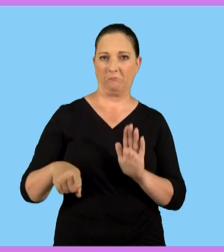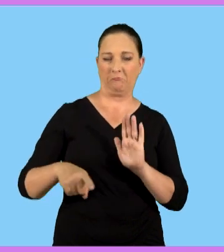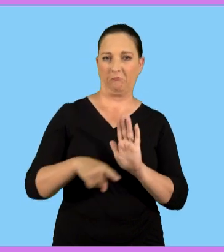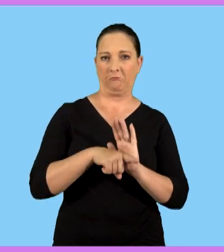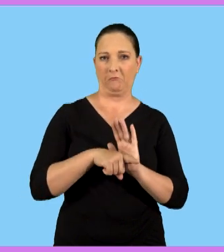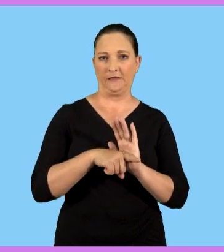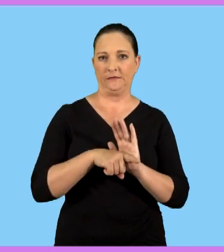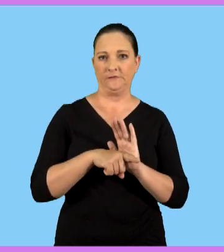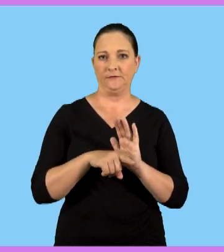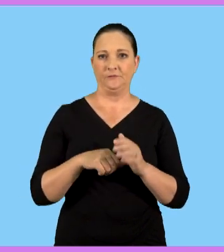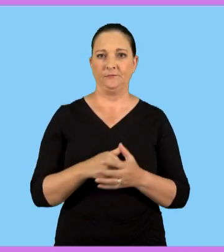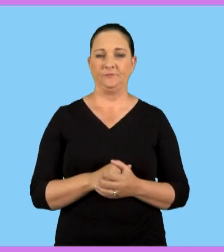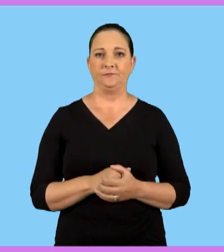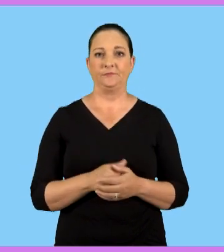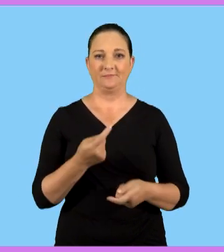less expenses,